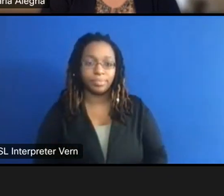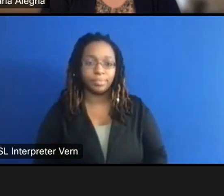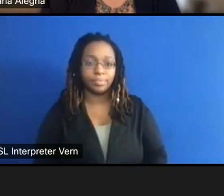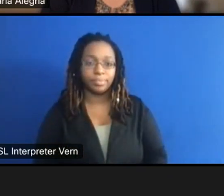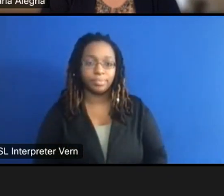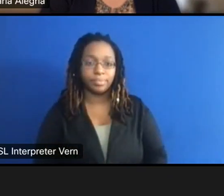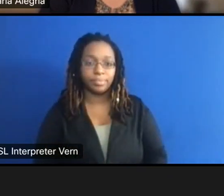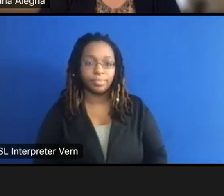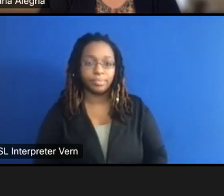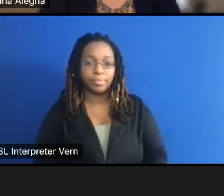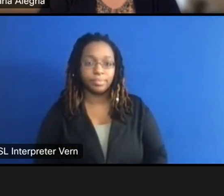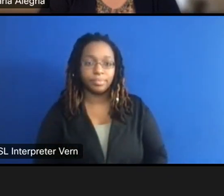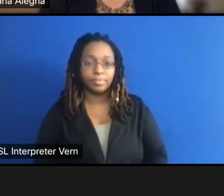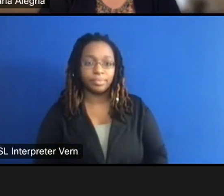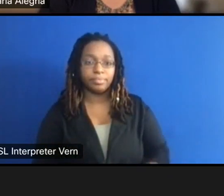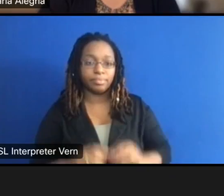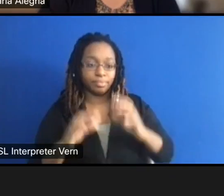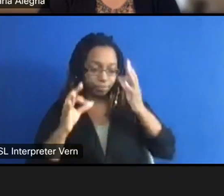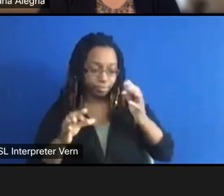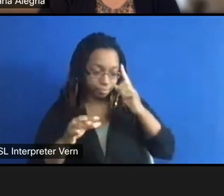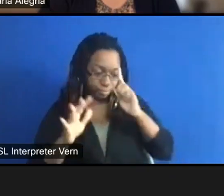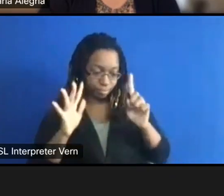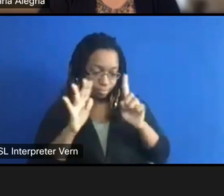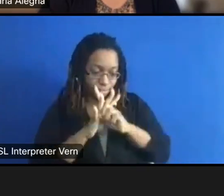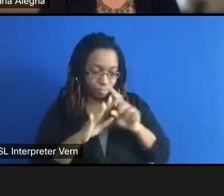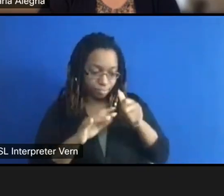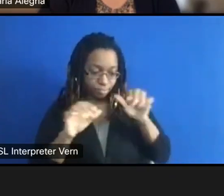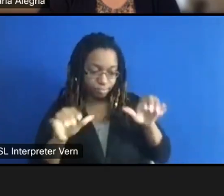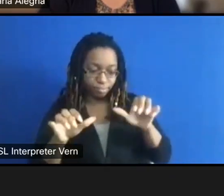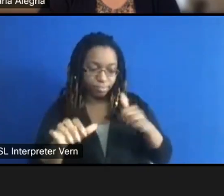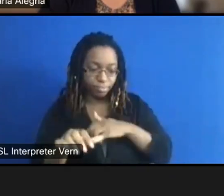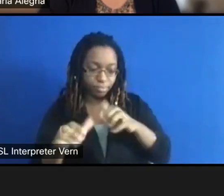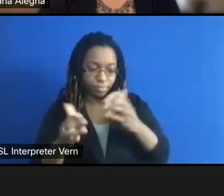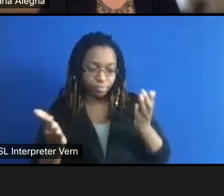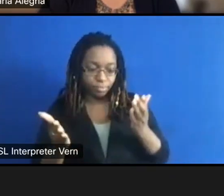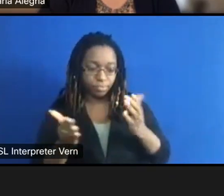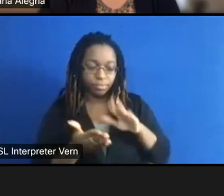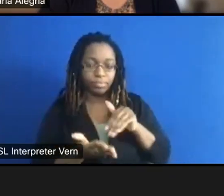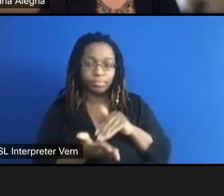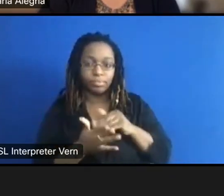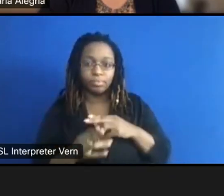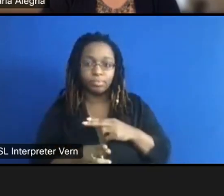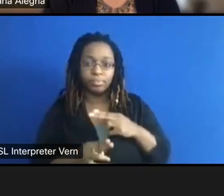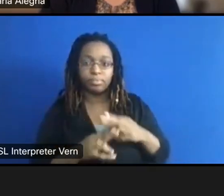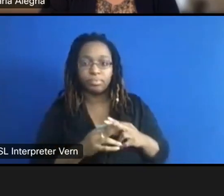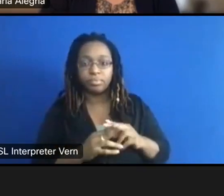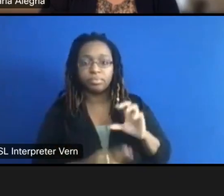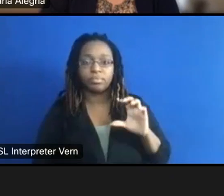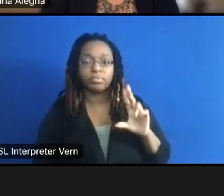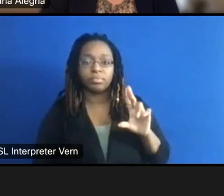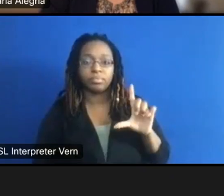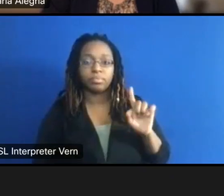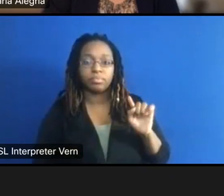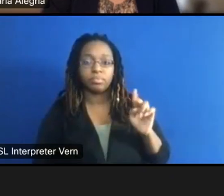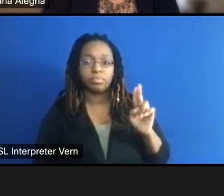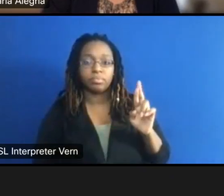It definitely reminds me of another activity that we do here at the center called the cultural pie, and that how we